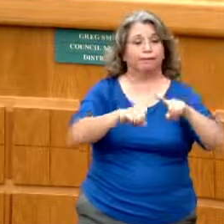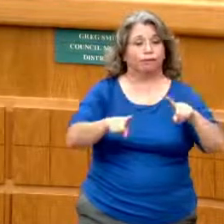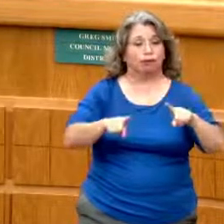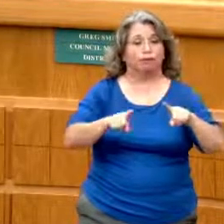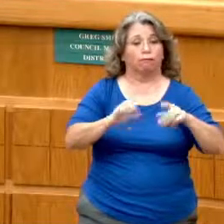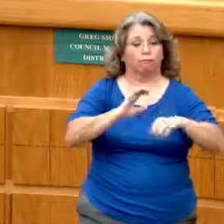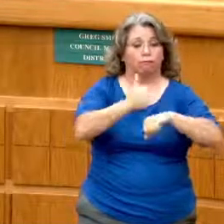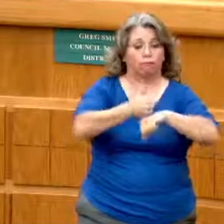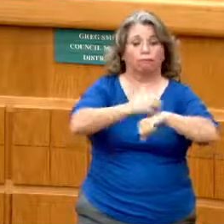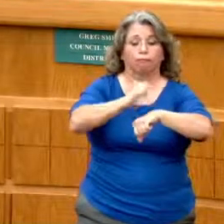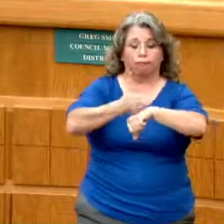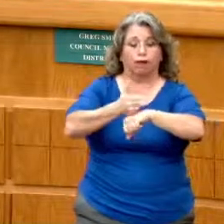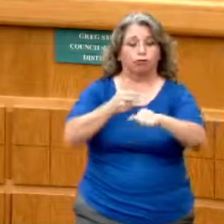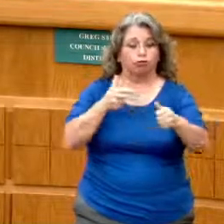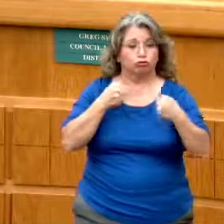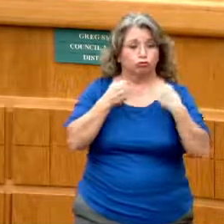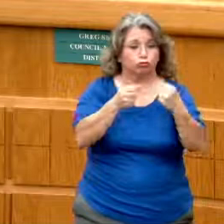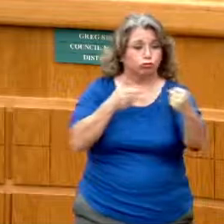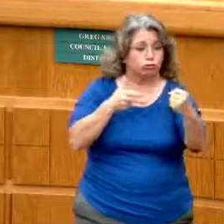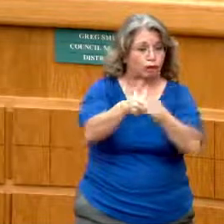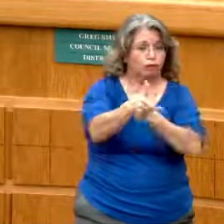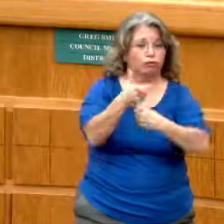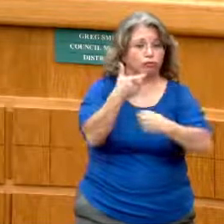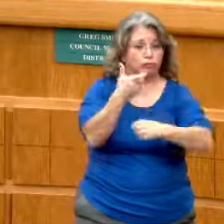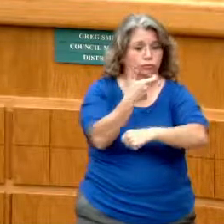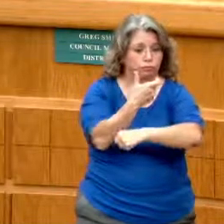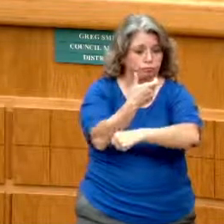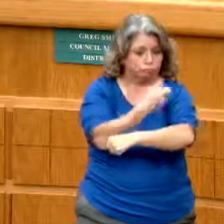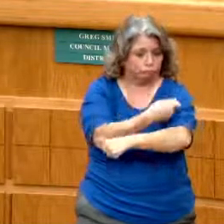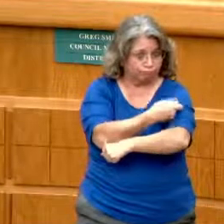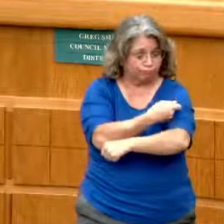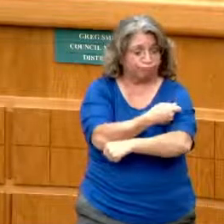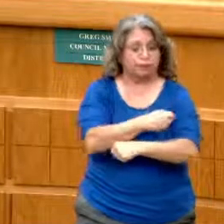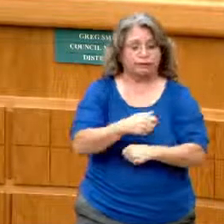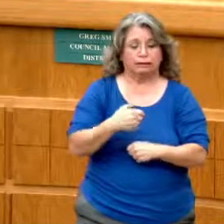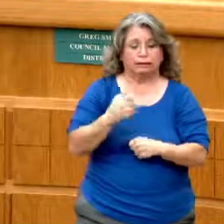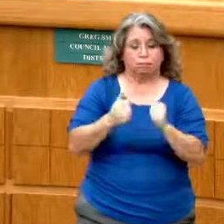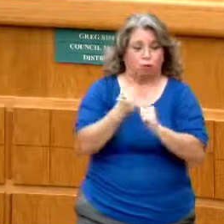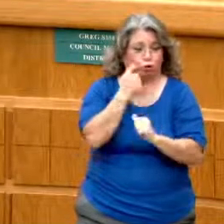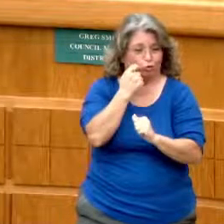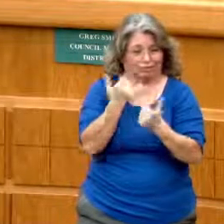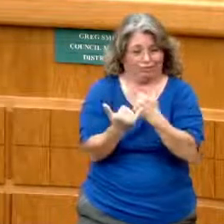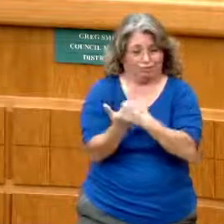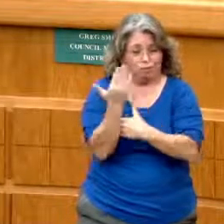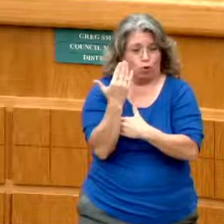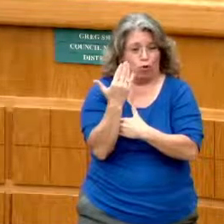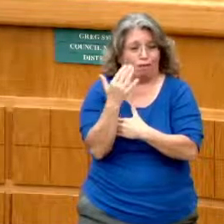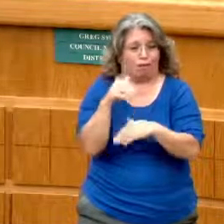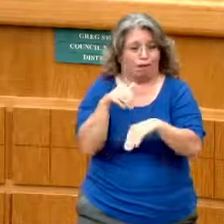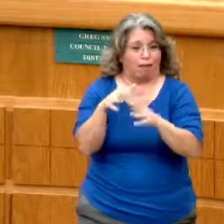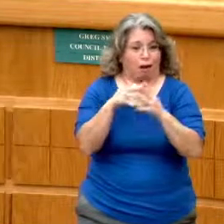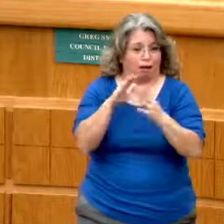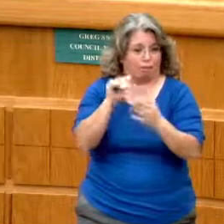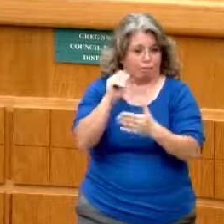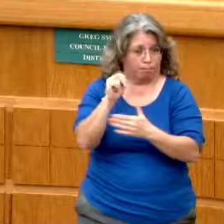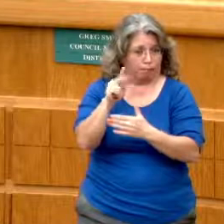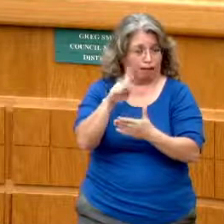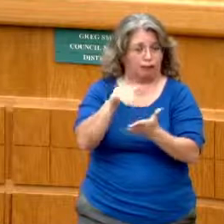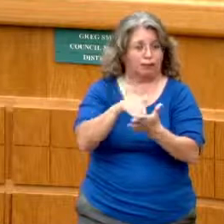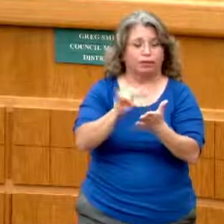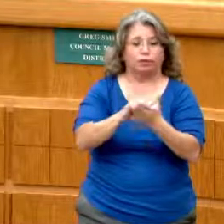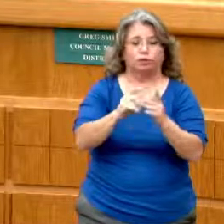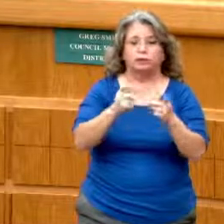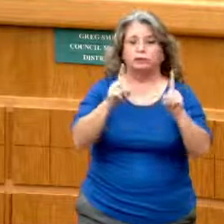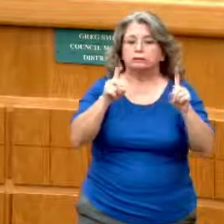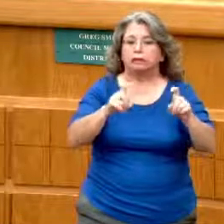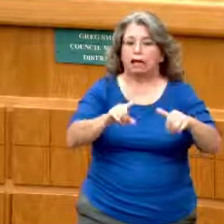earlier. Our latest drive-thru was this morning at the American Bank Center. This drive-thru was a pilot so that we could see if this would